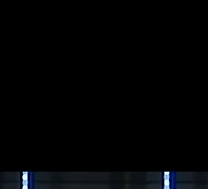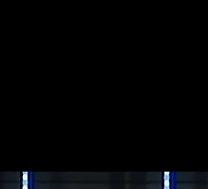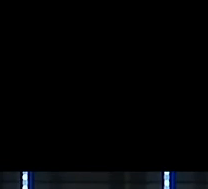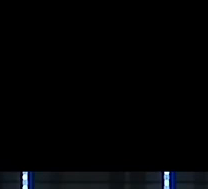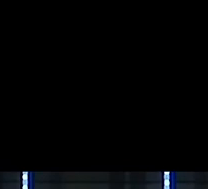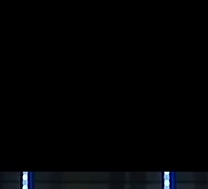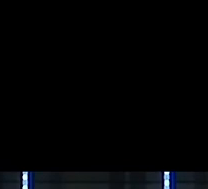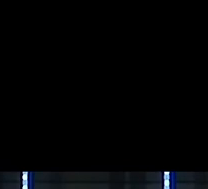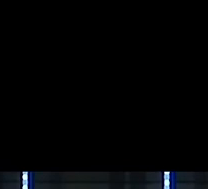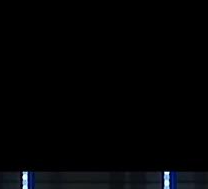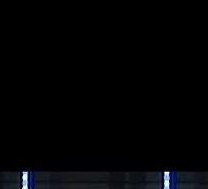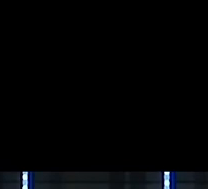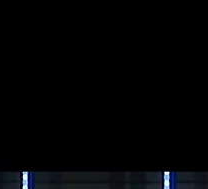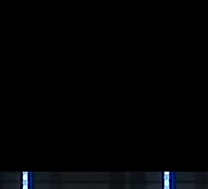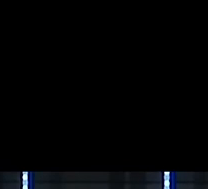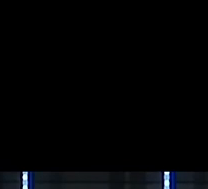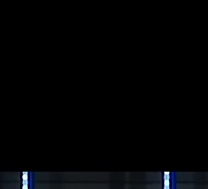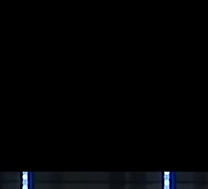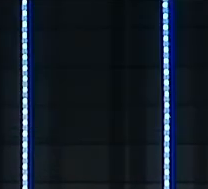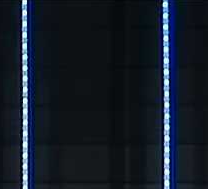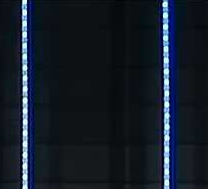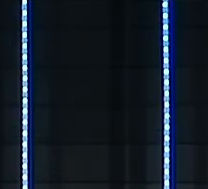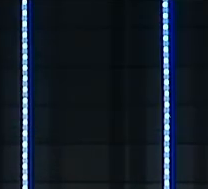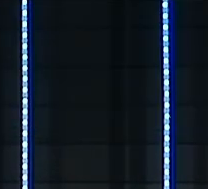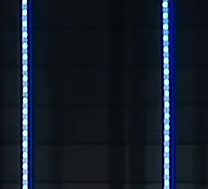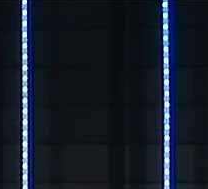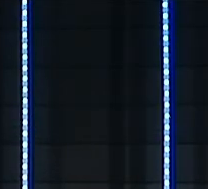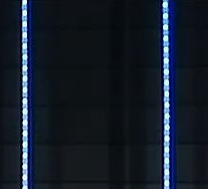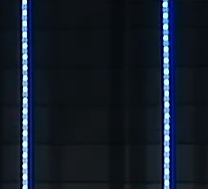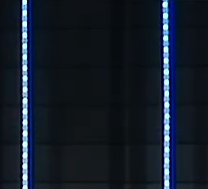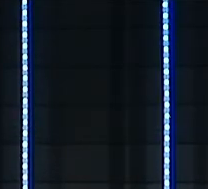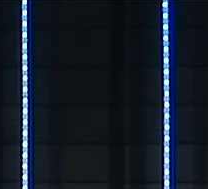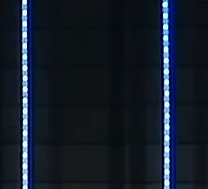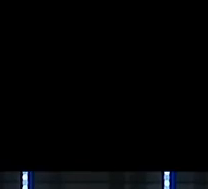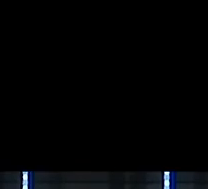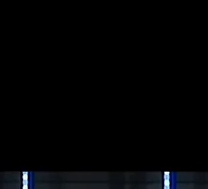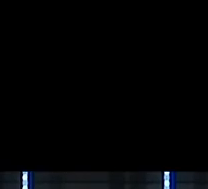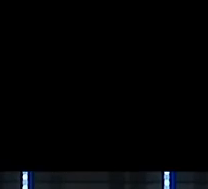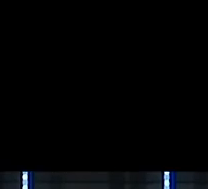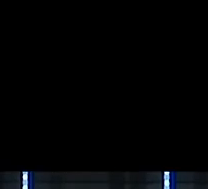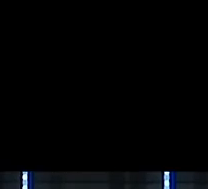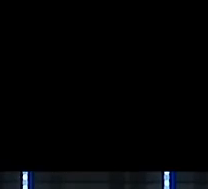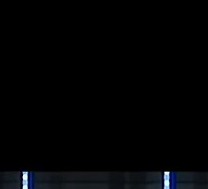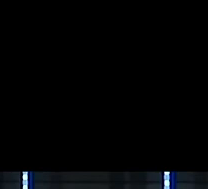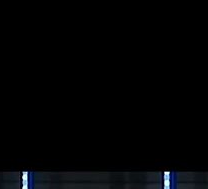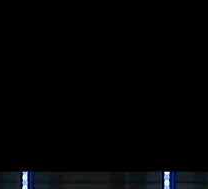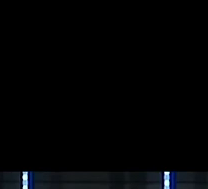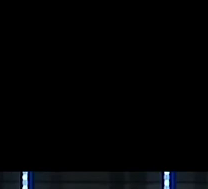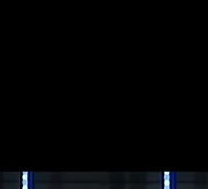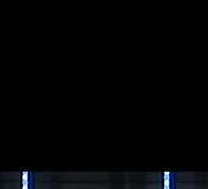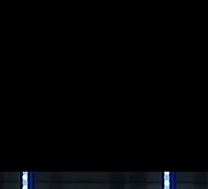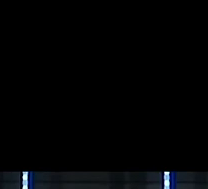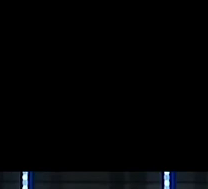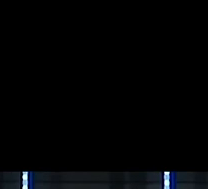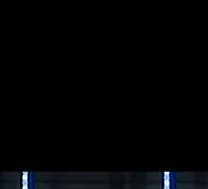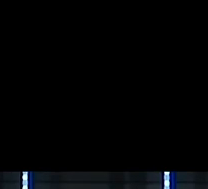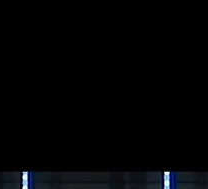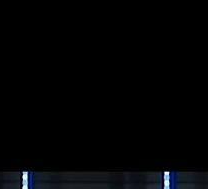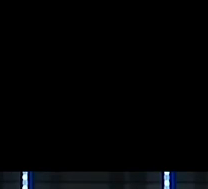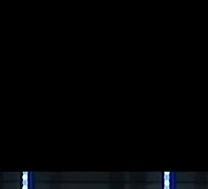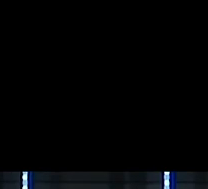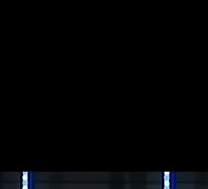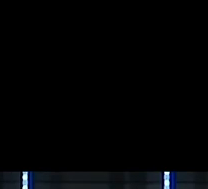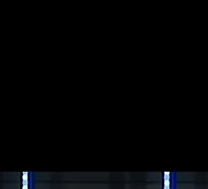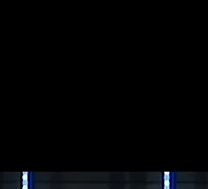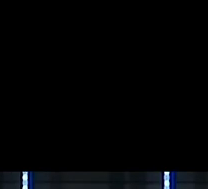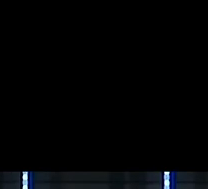nor life, neither angels nor demons, neither our fears for today or our worries about tomorrow, not even the powers of hell can separate you